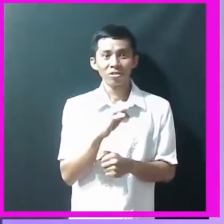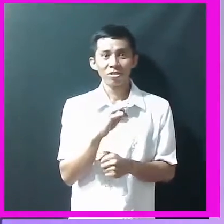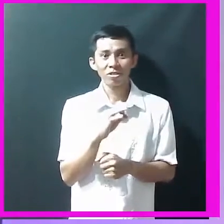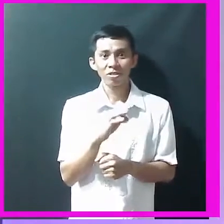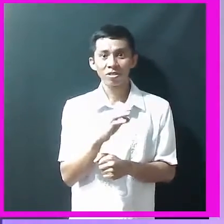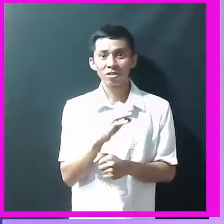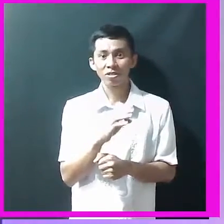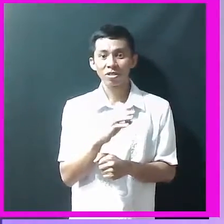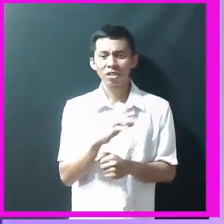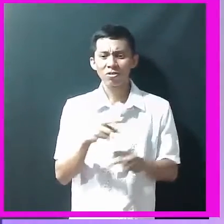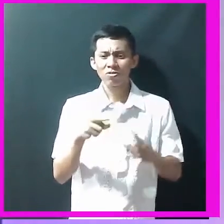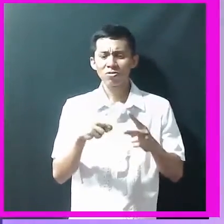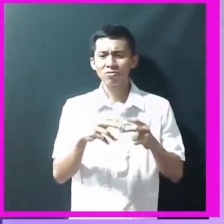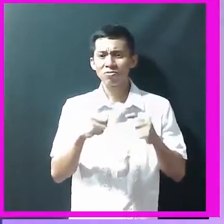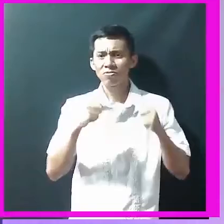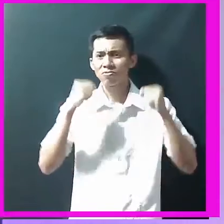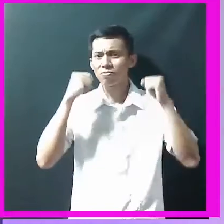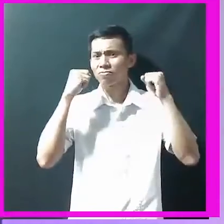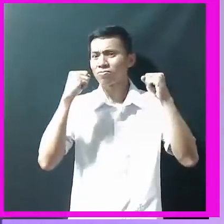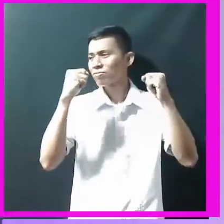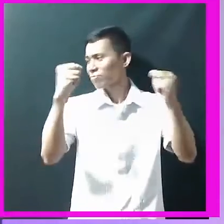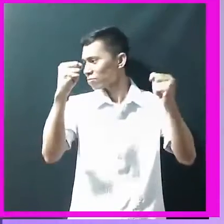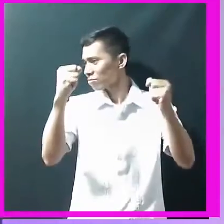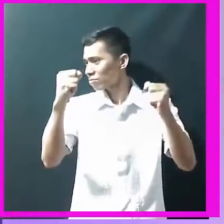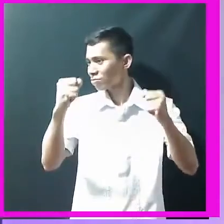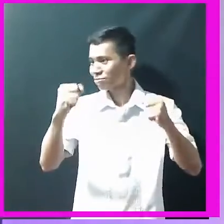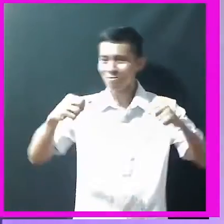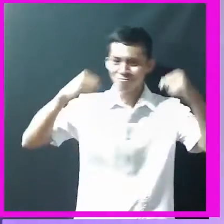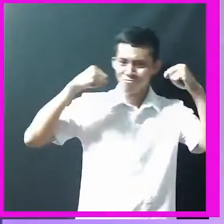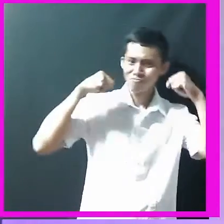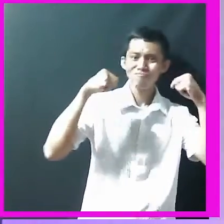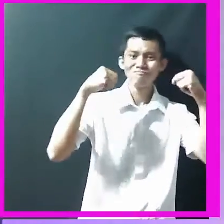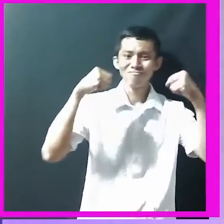the mightiest, the macho,